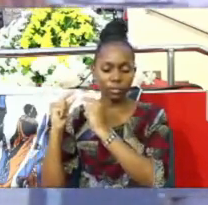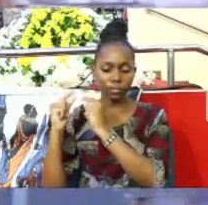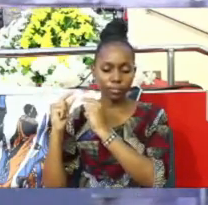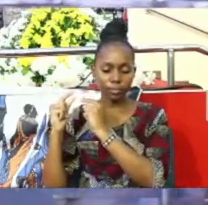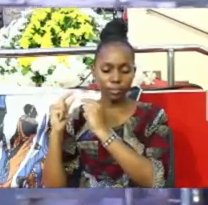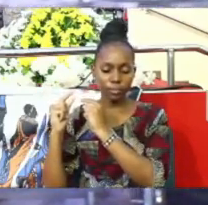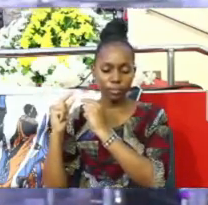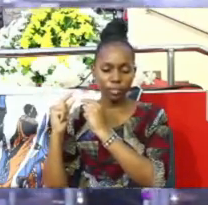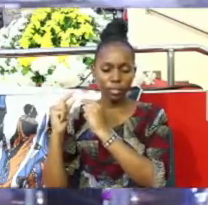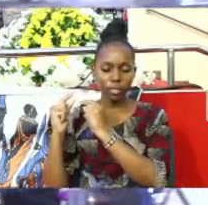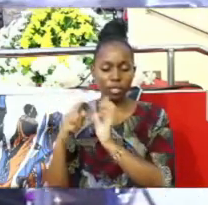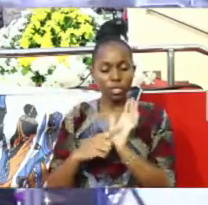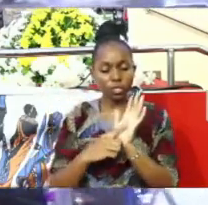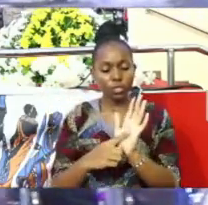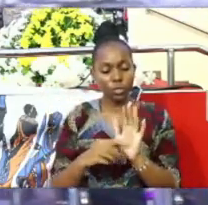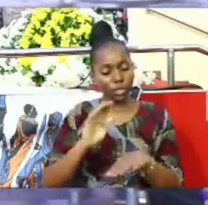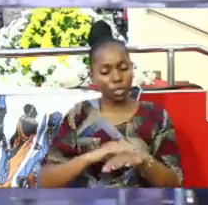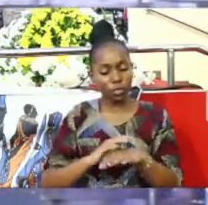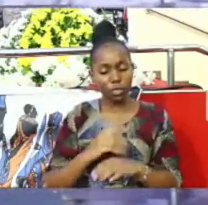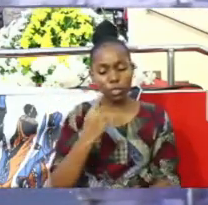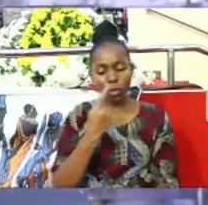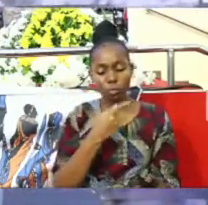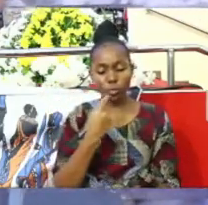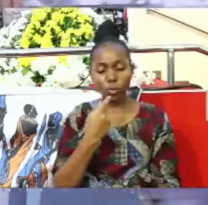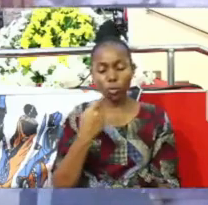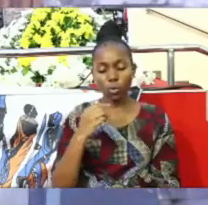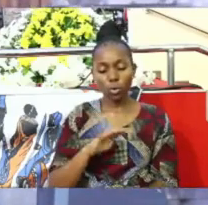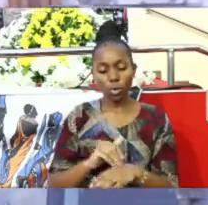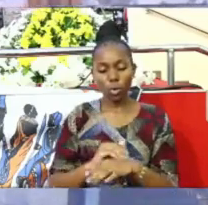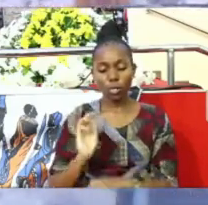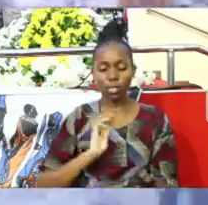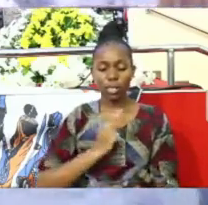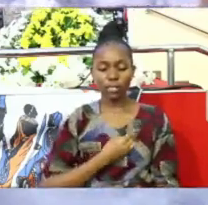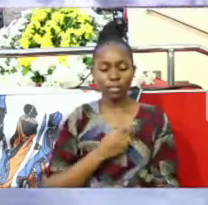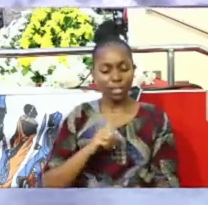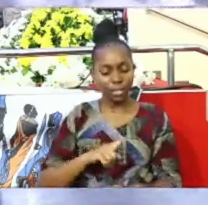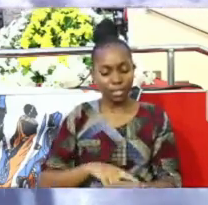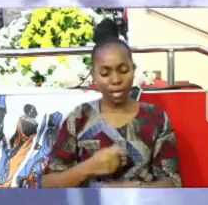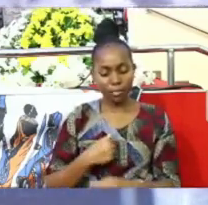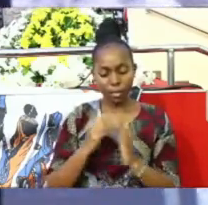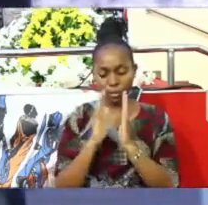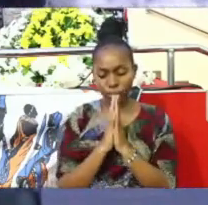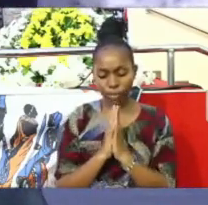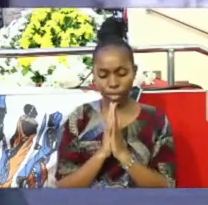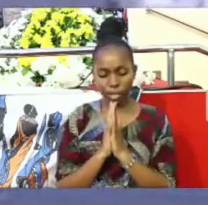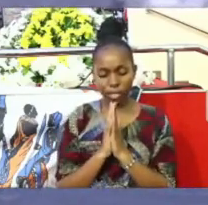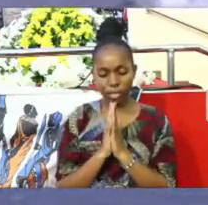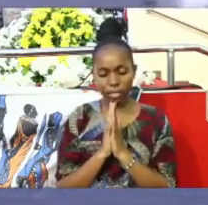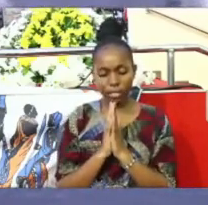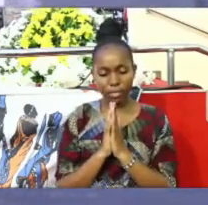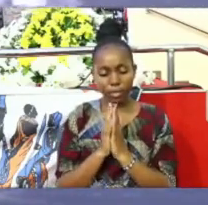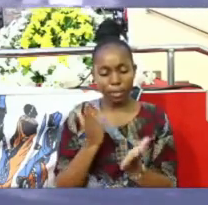us. In the name of Jesus. Hallelujah. Holy Ghost, I pray this morning. See the desires of these men and